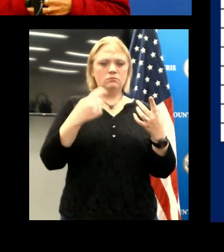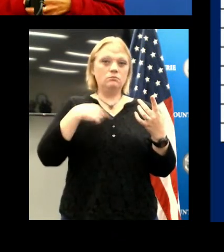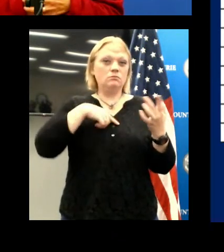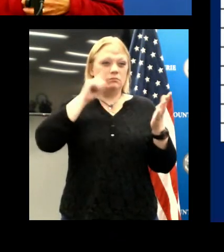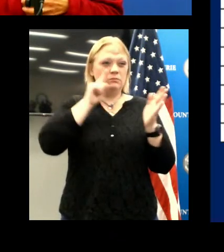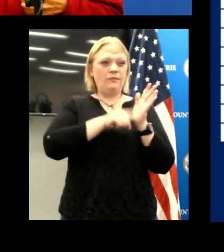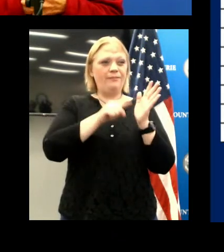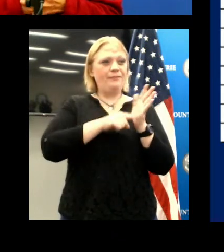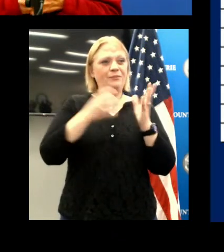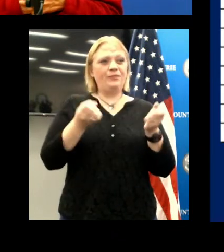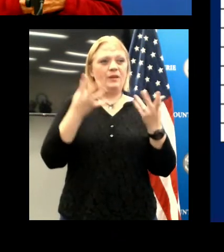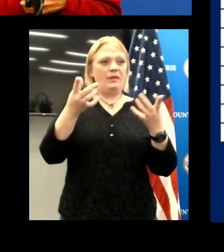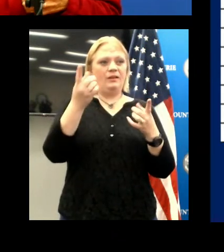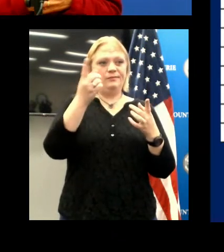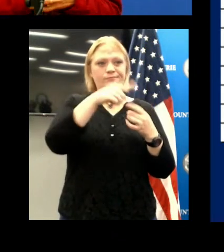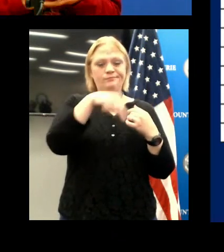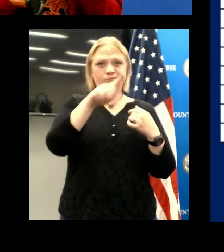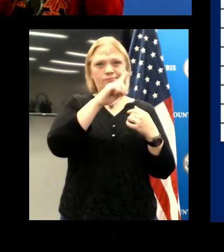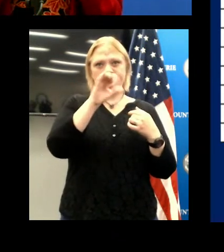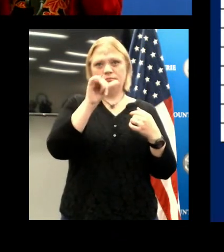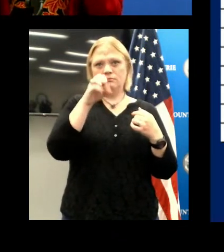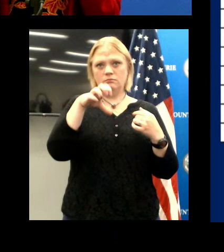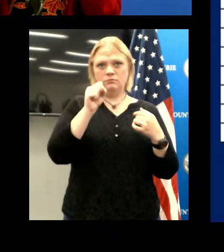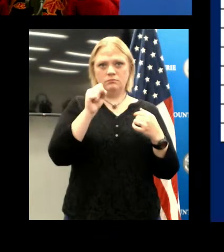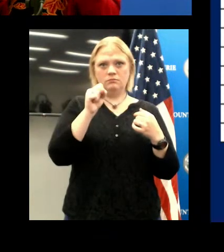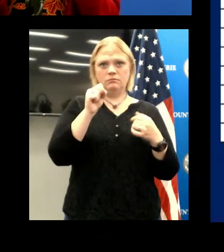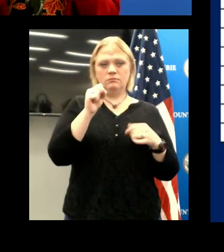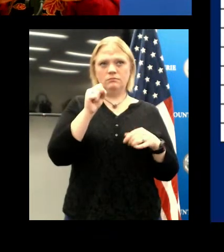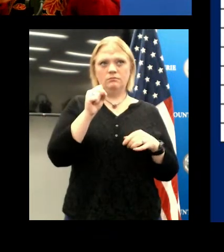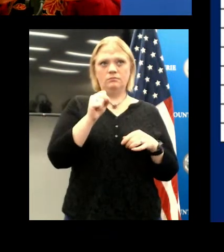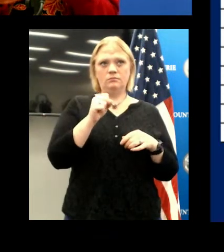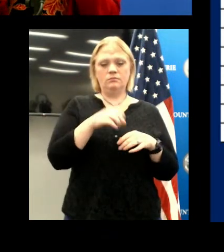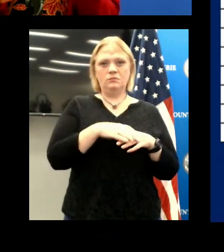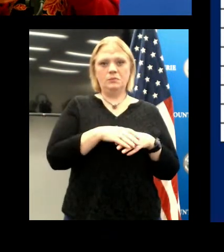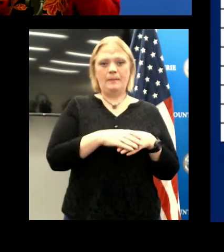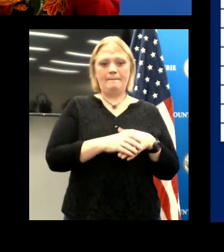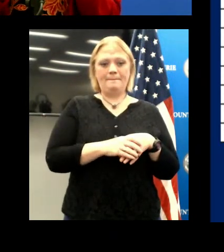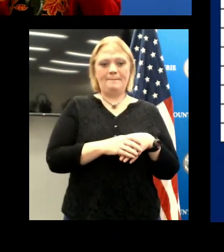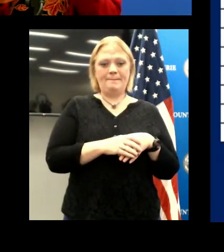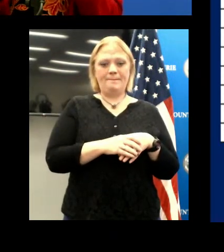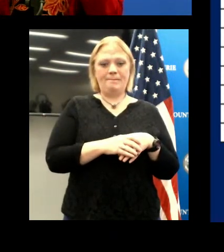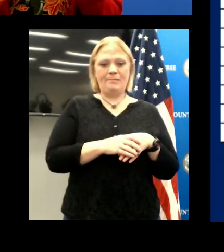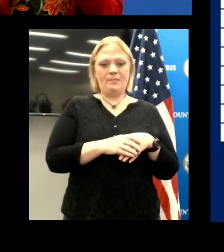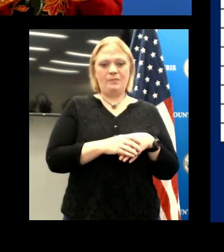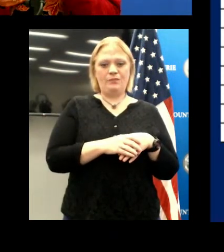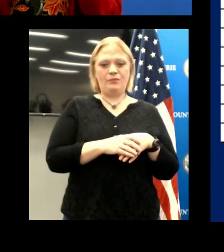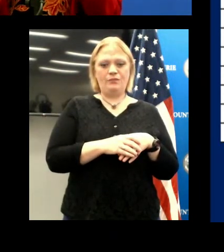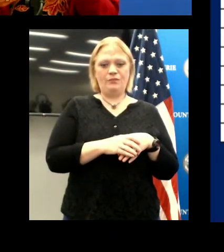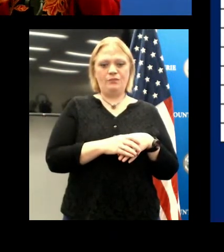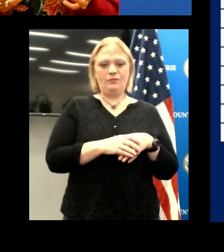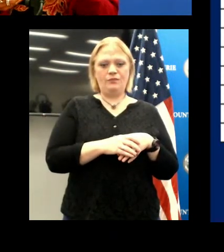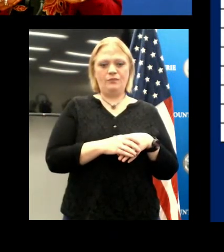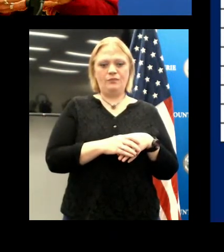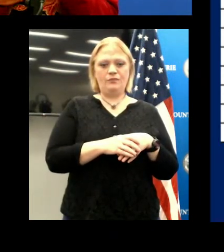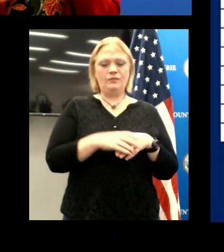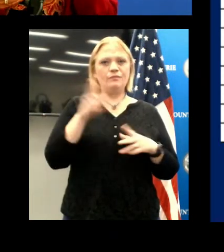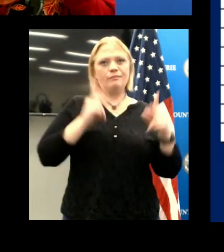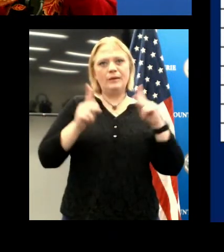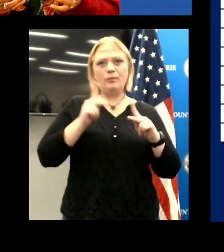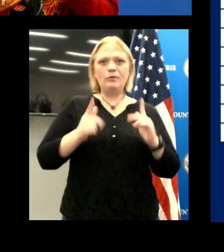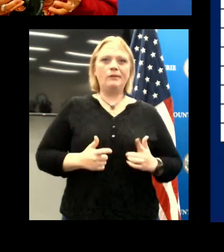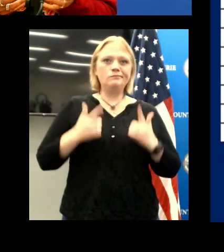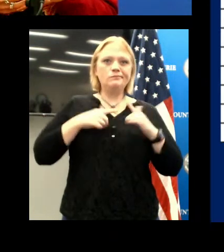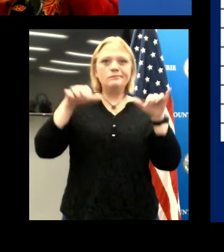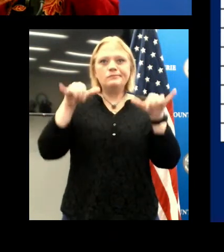many of these cases are the same people who live under the same roof in the same household, so